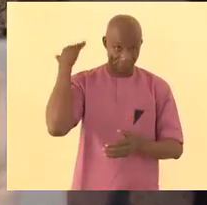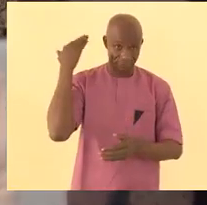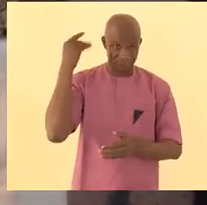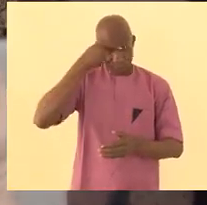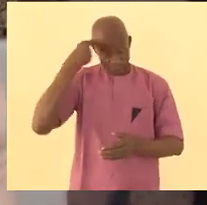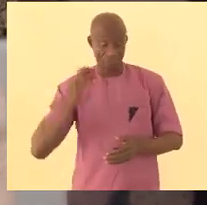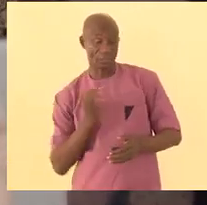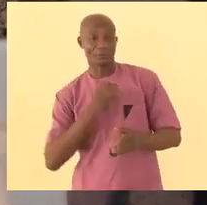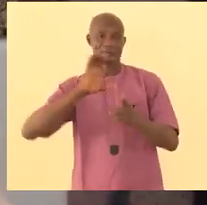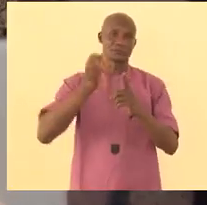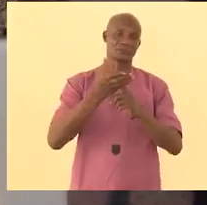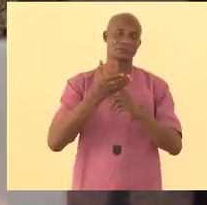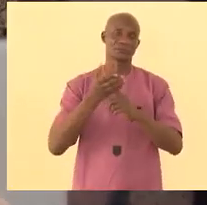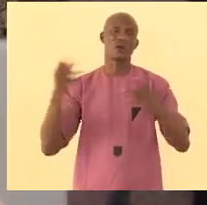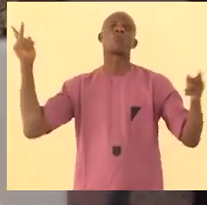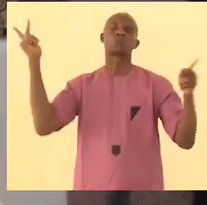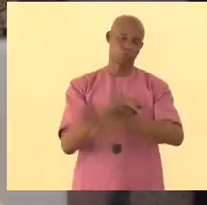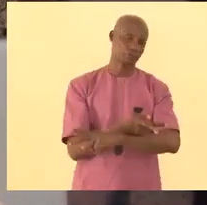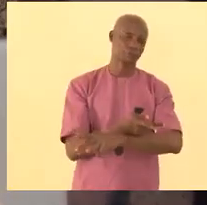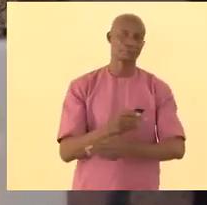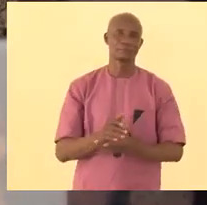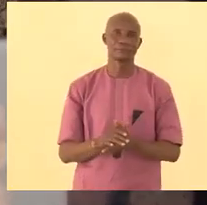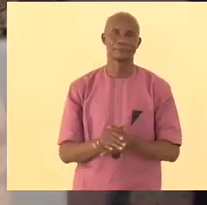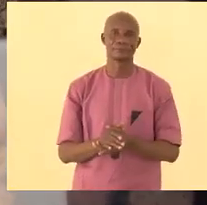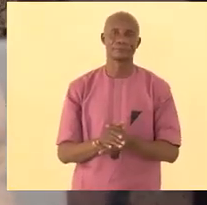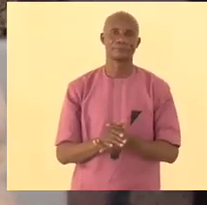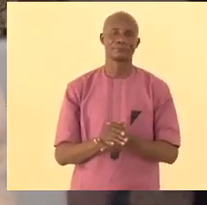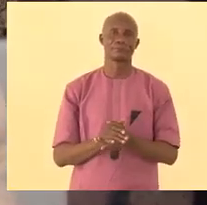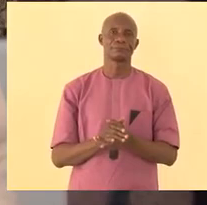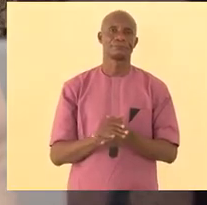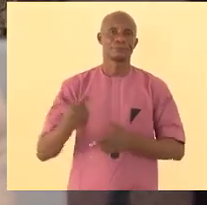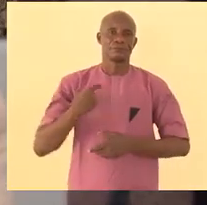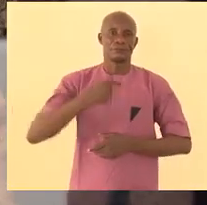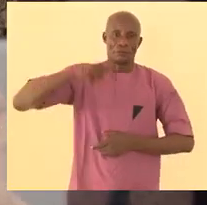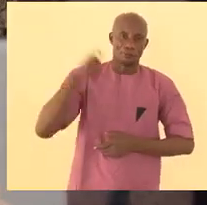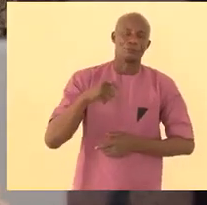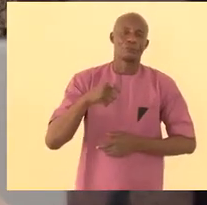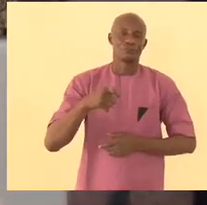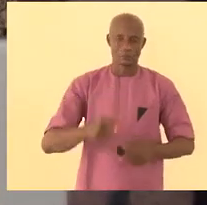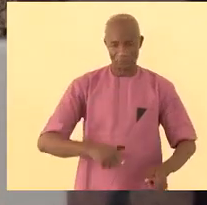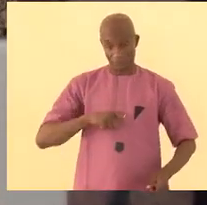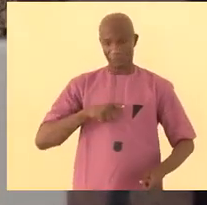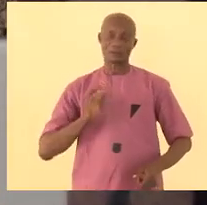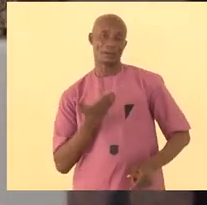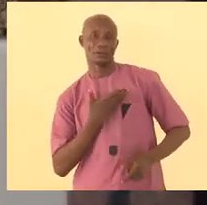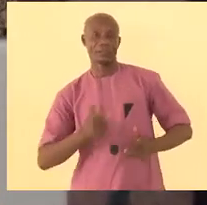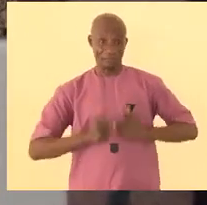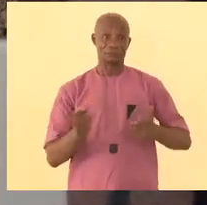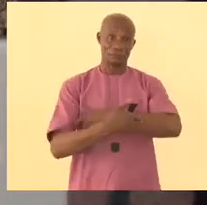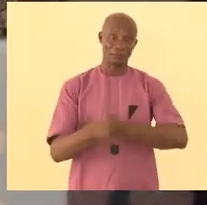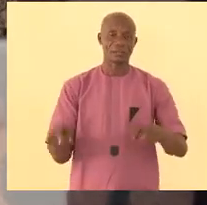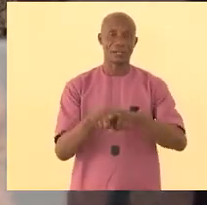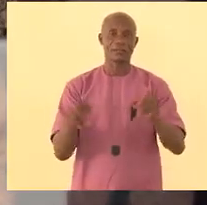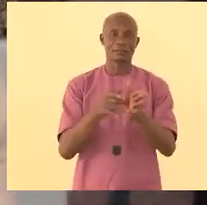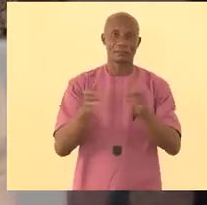our circumstances have worsened than they used to be. We must live our lives today as